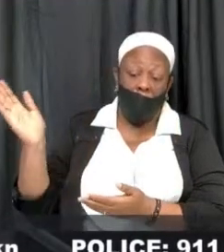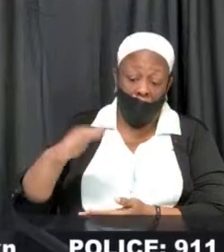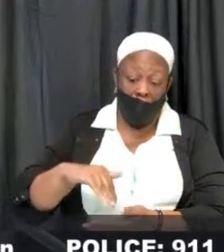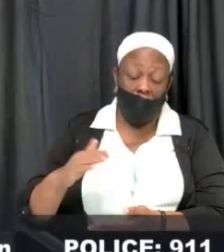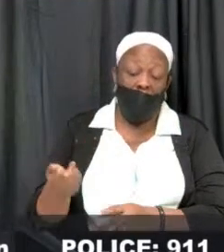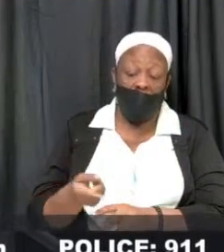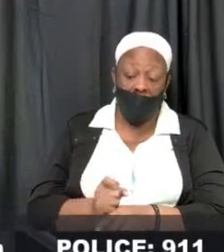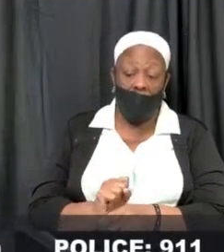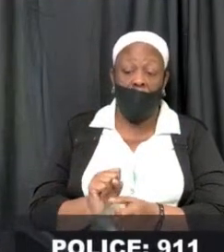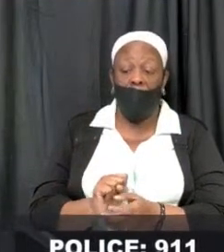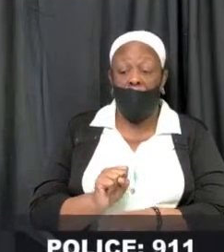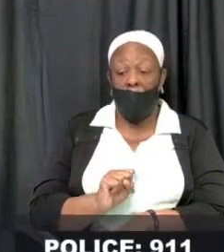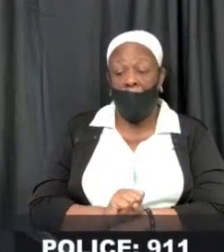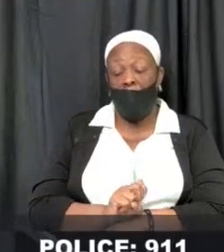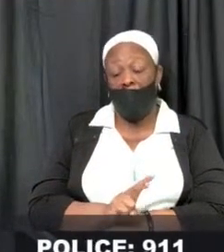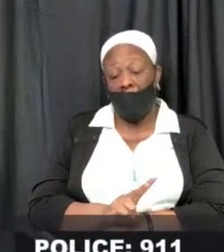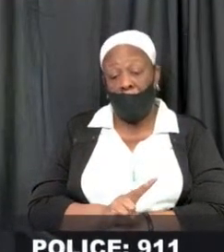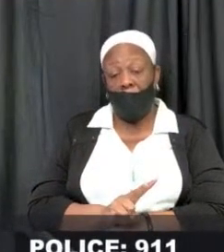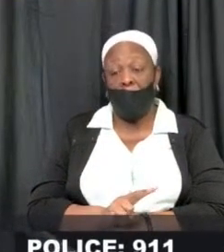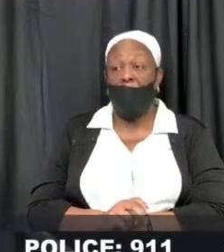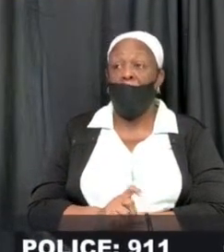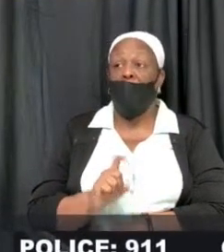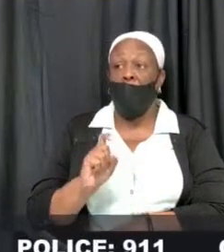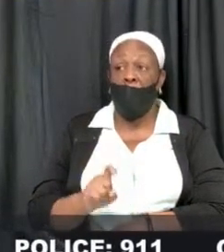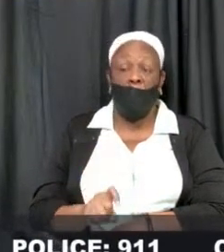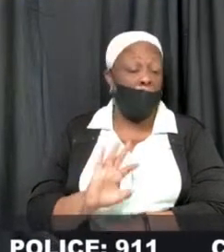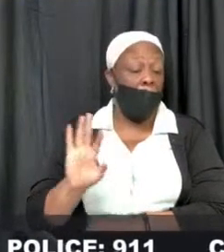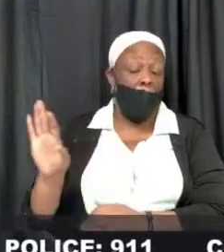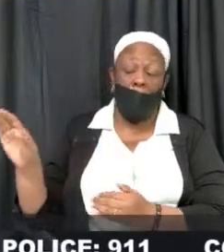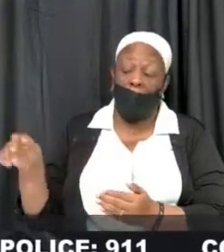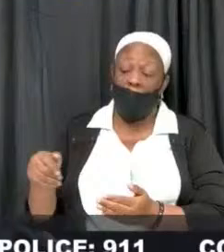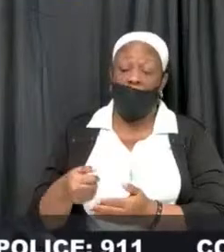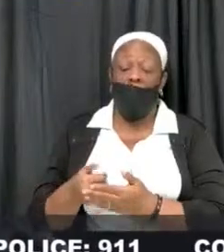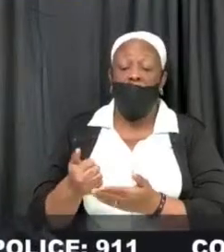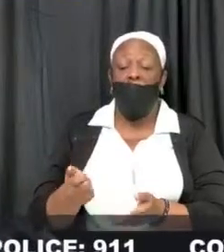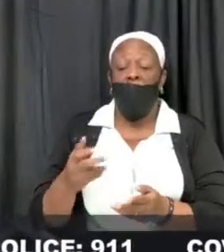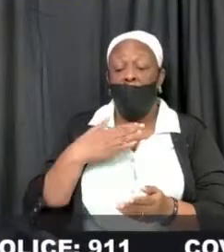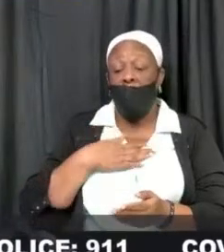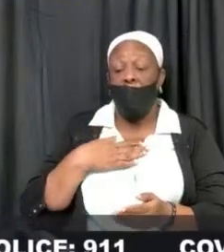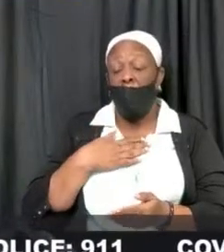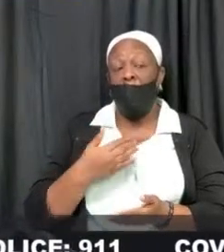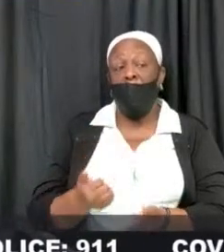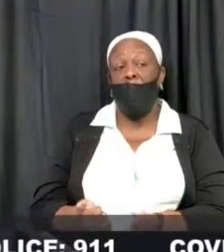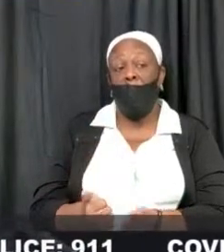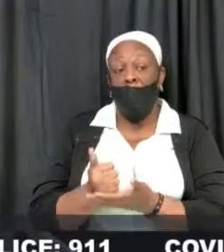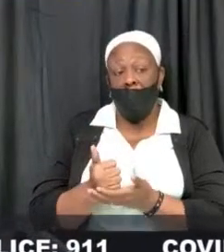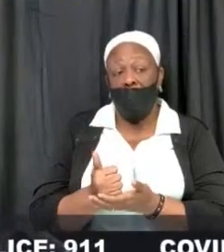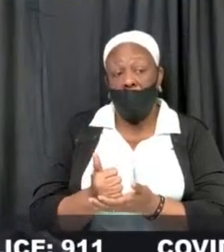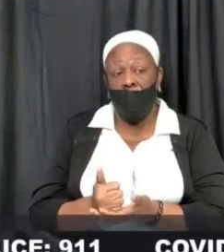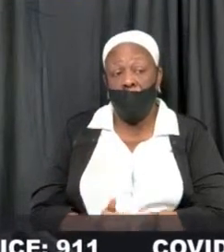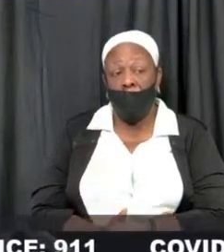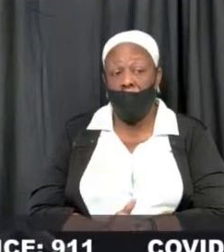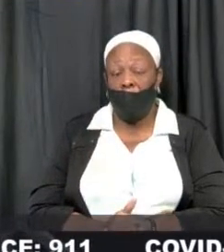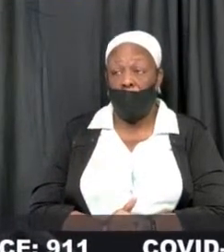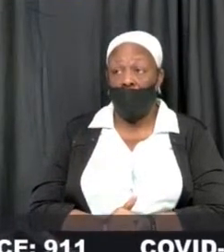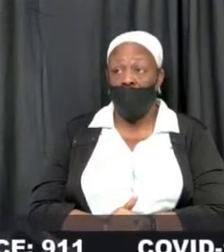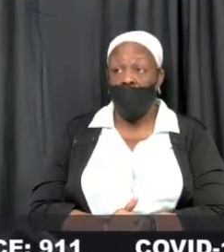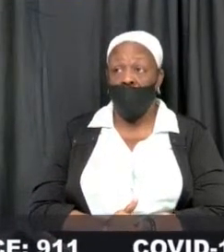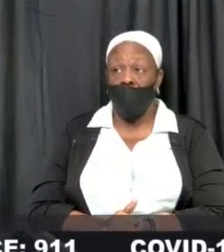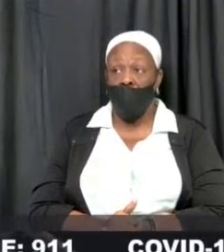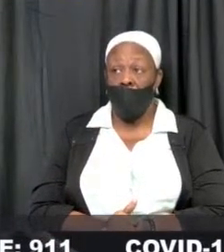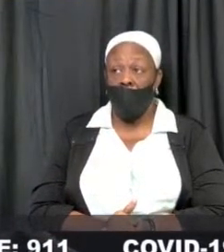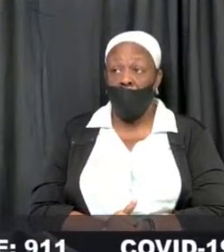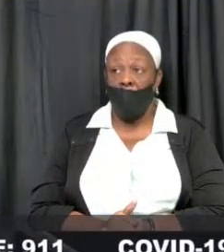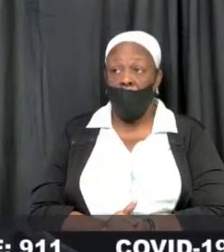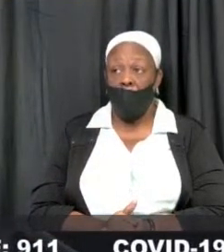from St. Vincent, and it's going to need a all of society or all hands on deck approach